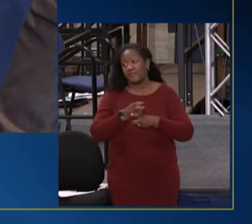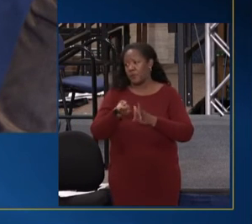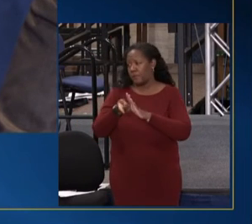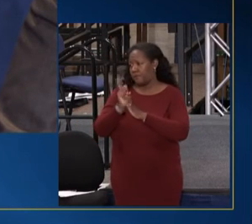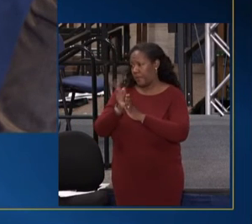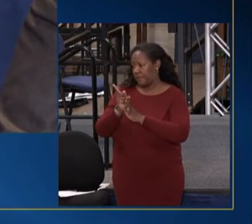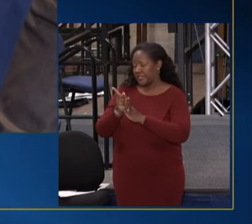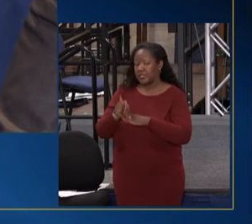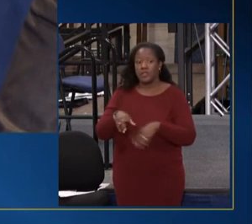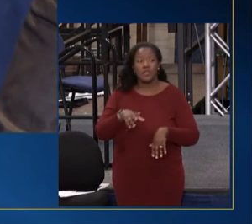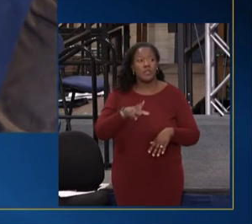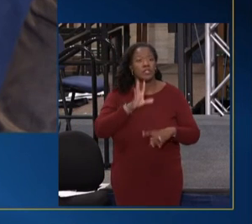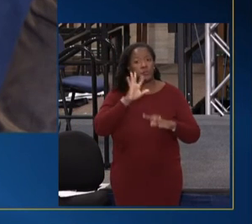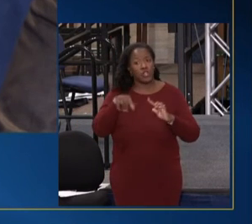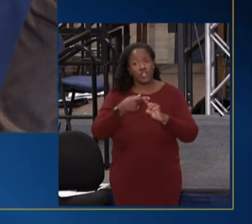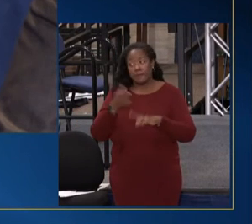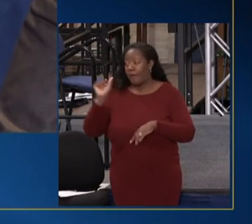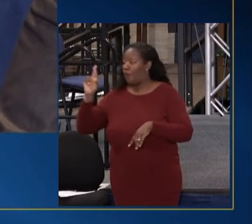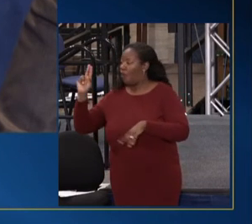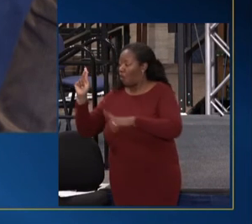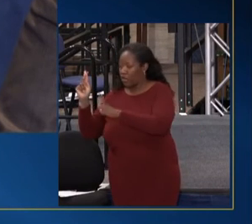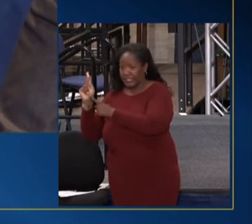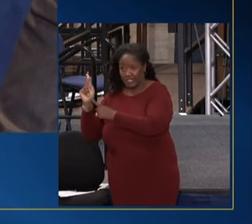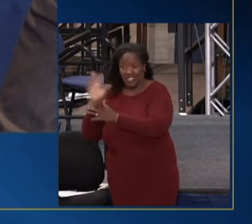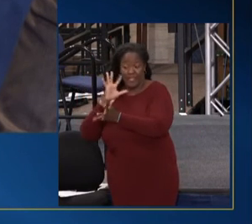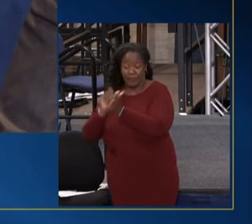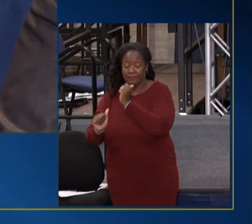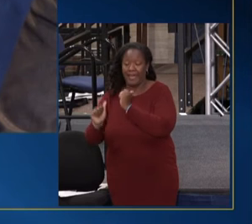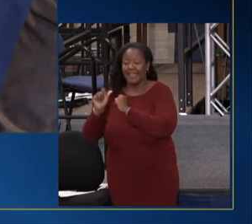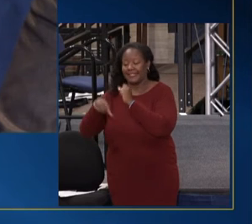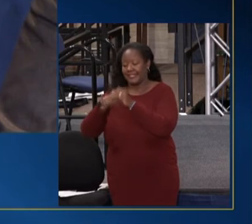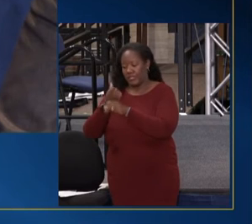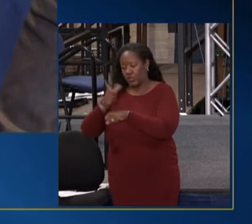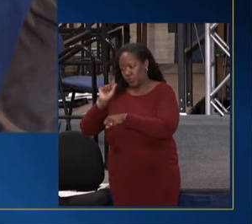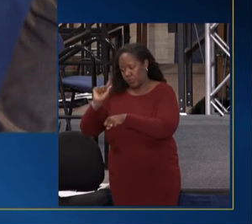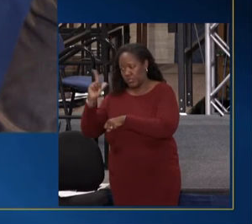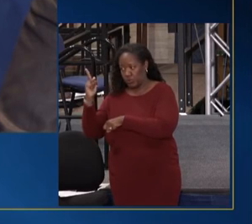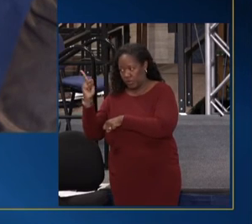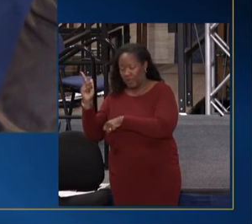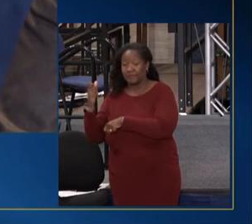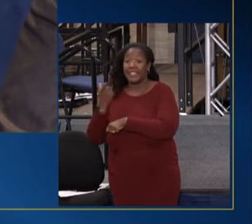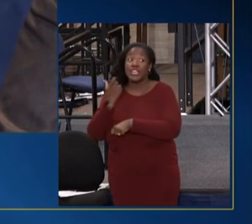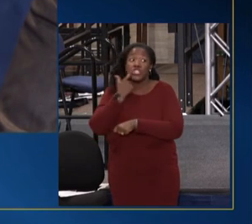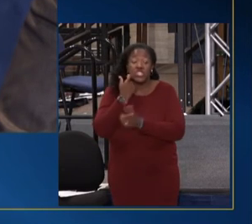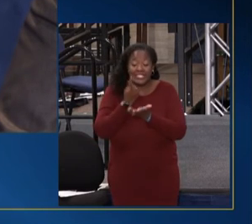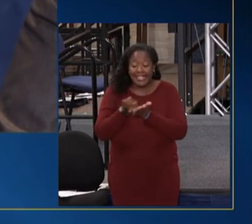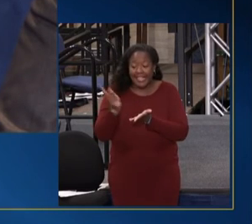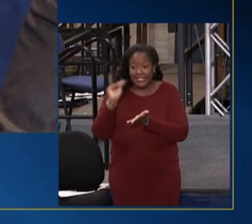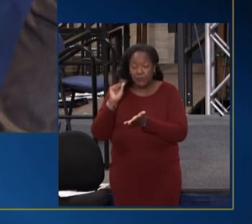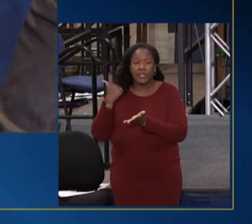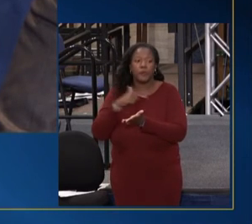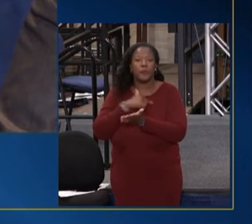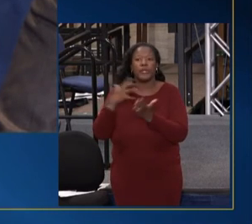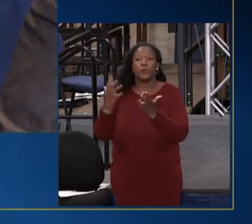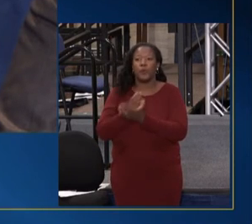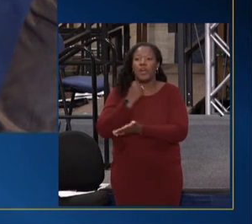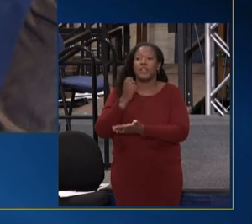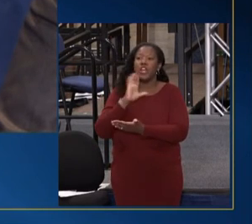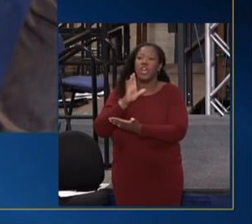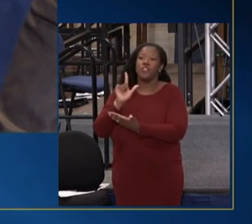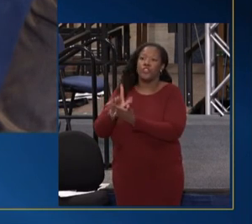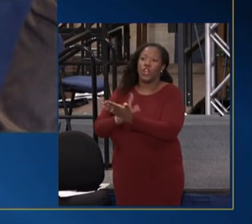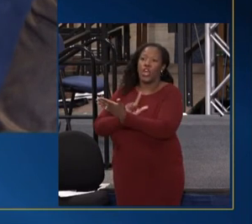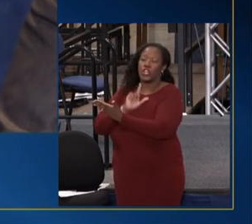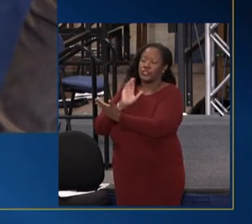right? So we talked about the Arkansas bill that passed in 2021. Just last week, we won our lawsuit in